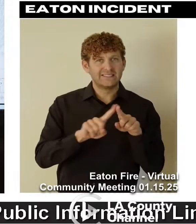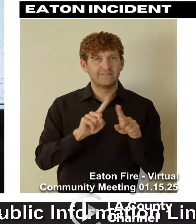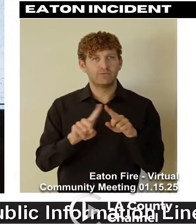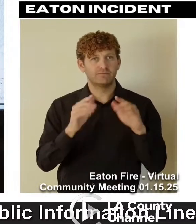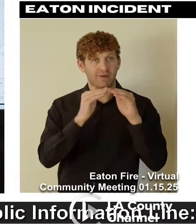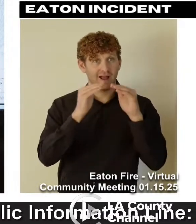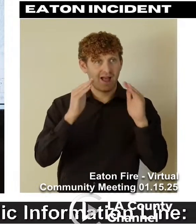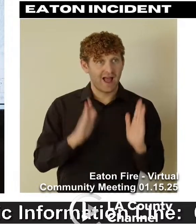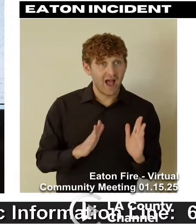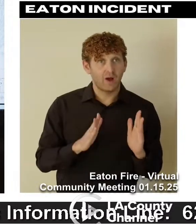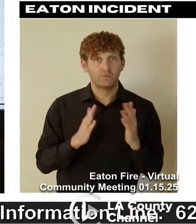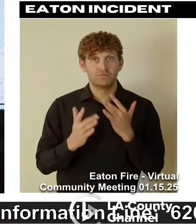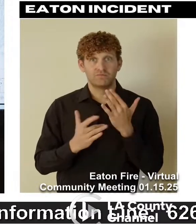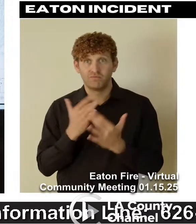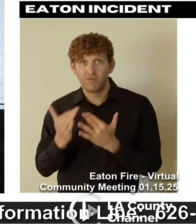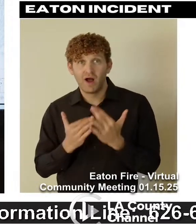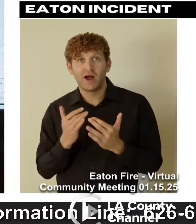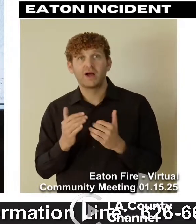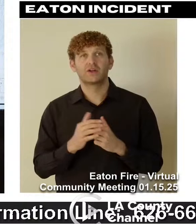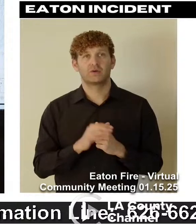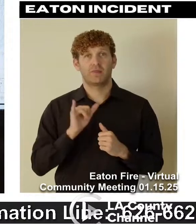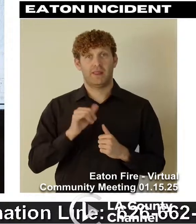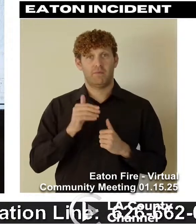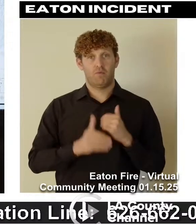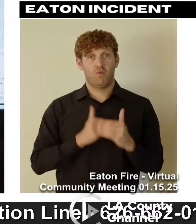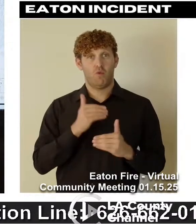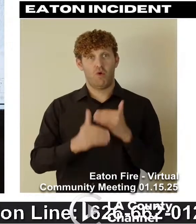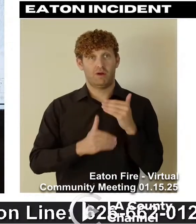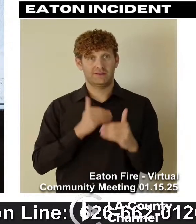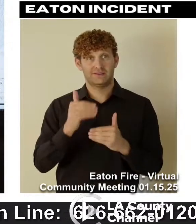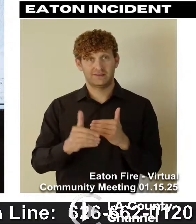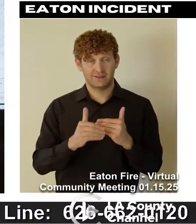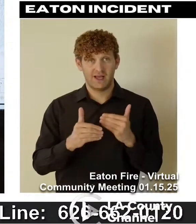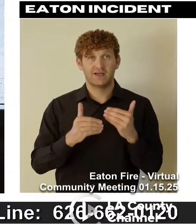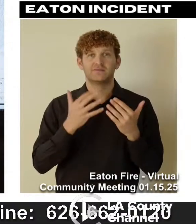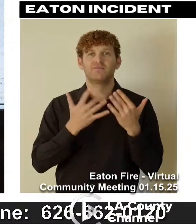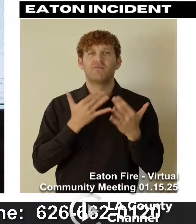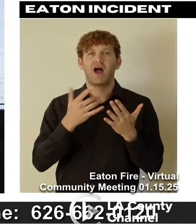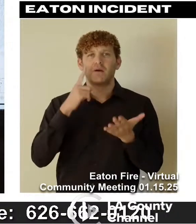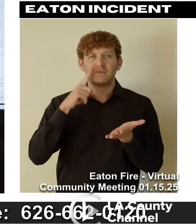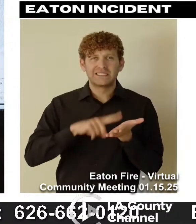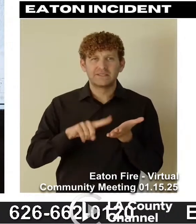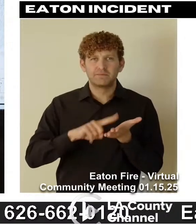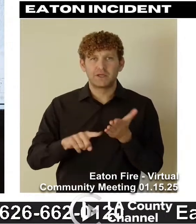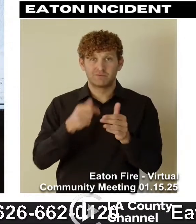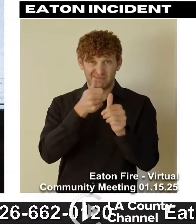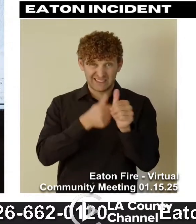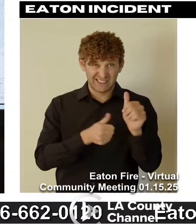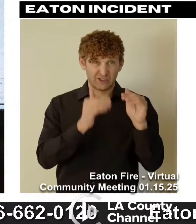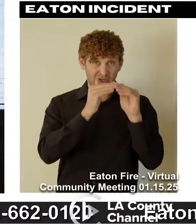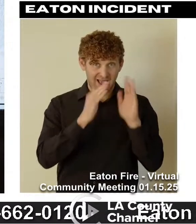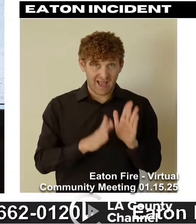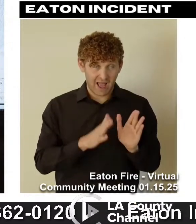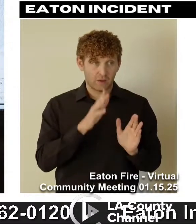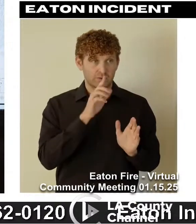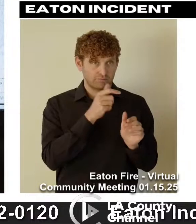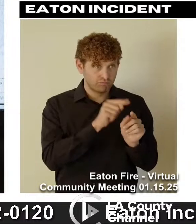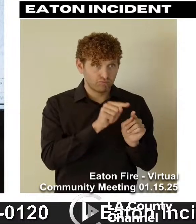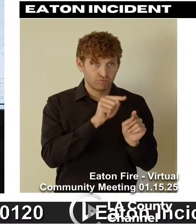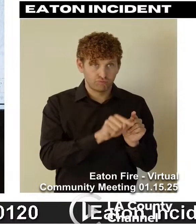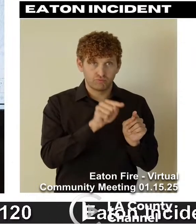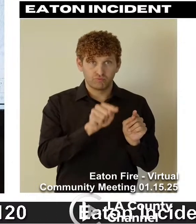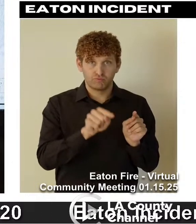removal. This process includes fire inspectors going property by property to provide the necessary clearances for